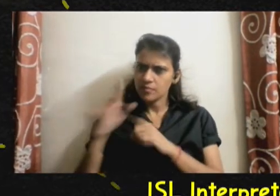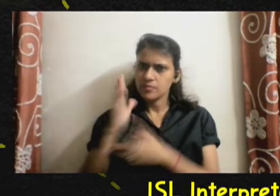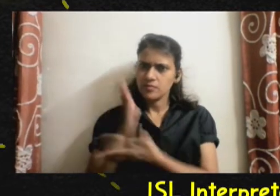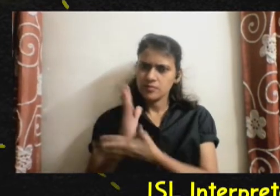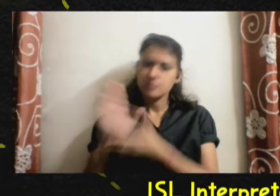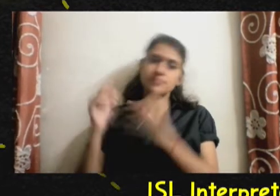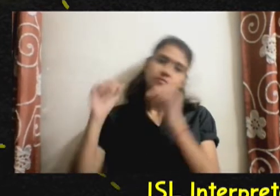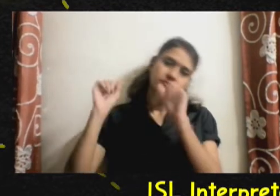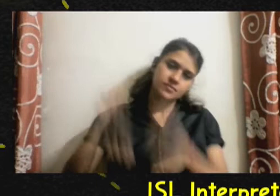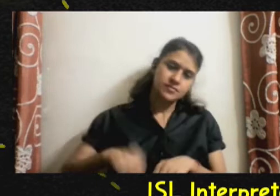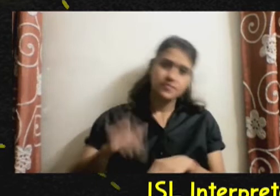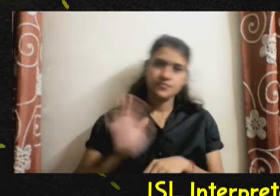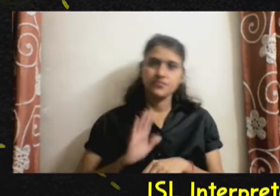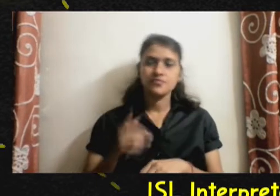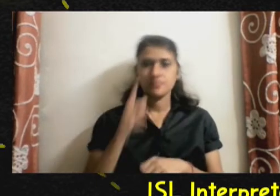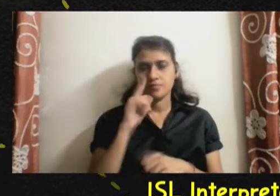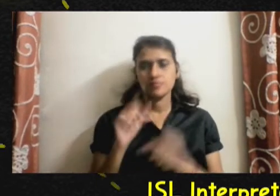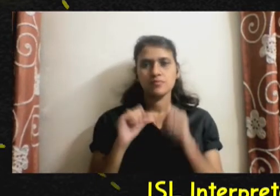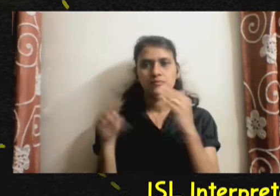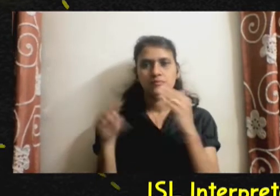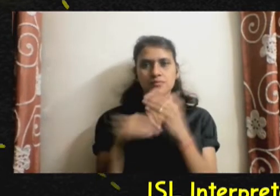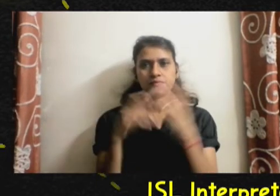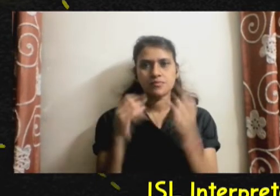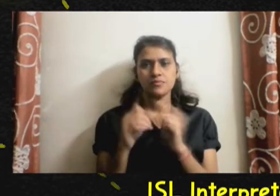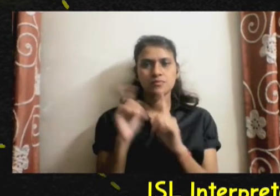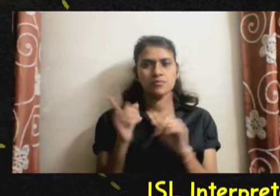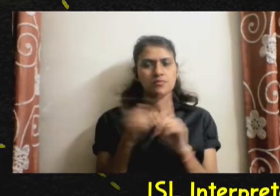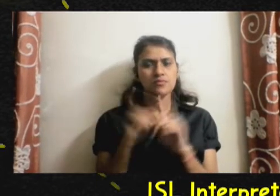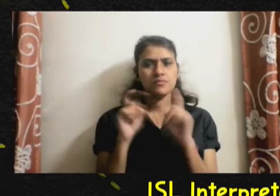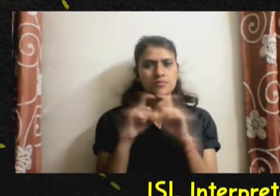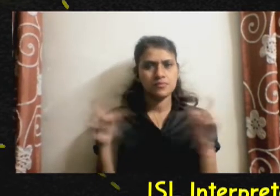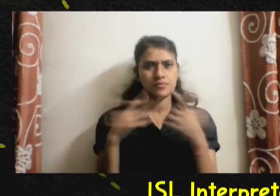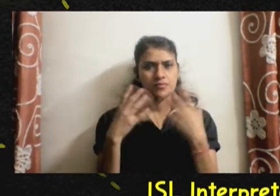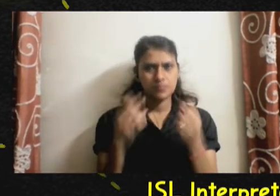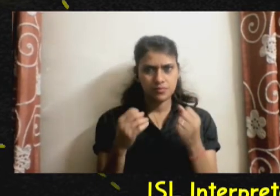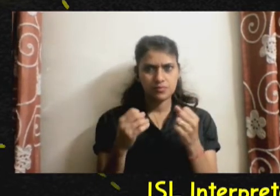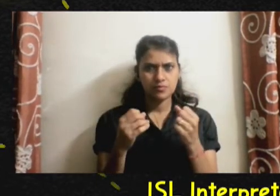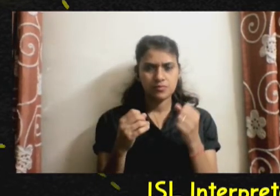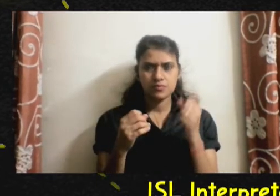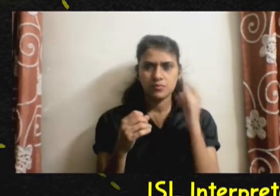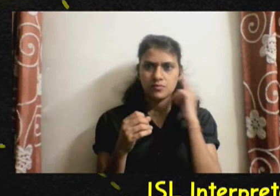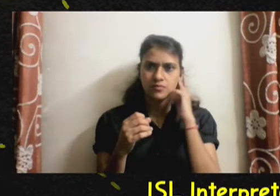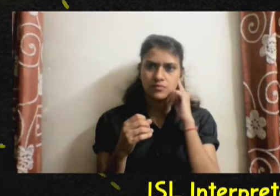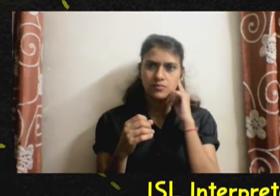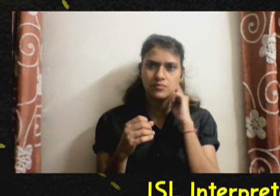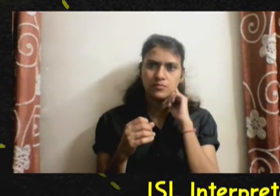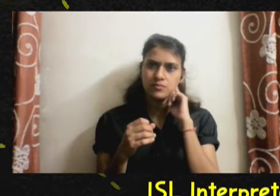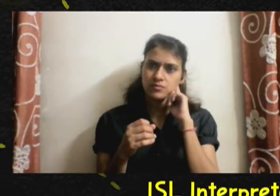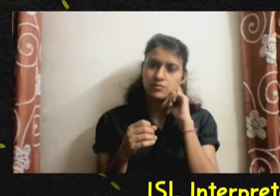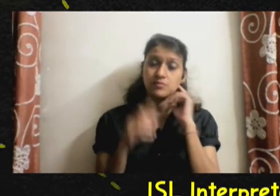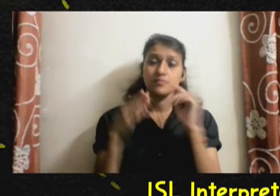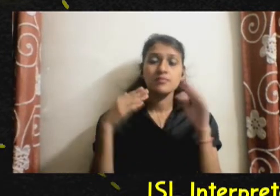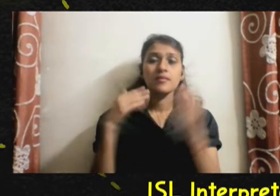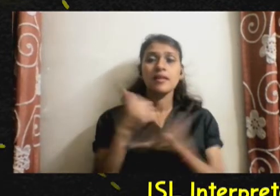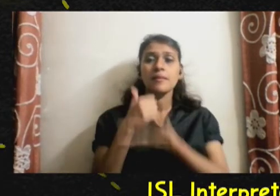things I think pretty early on we were clear on is that, the Kahi Unkahi Bate was not going to be a helpline, that we